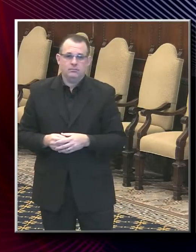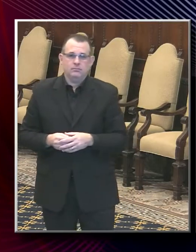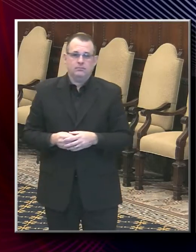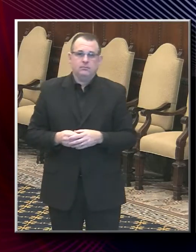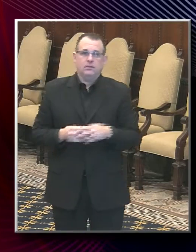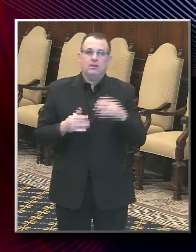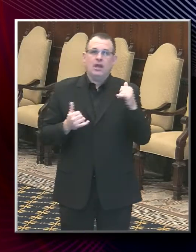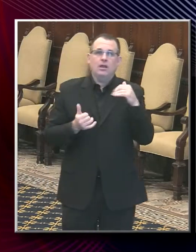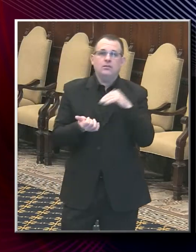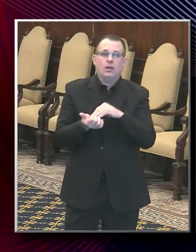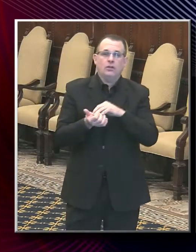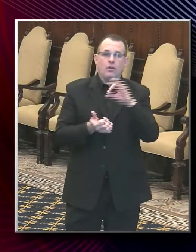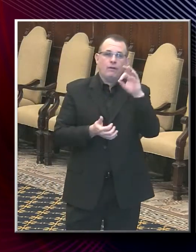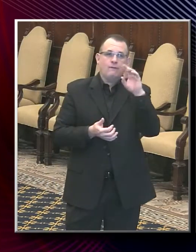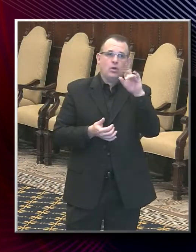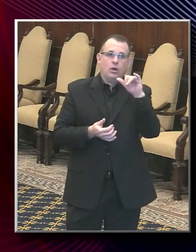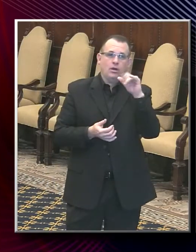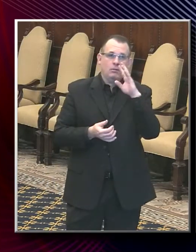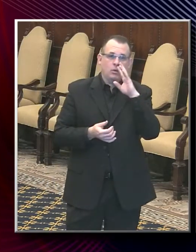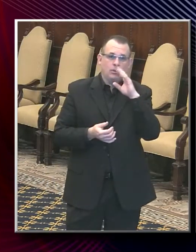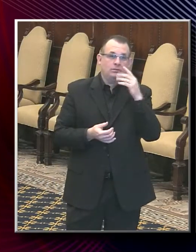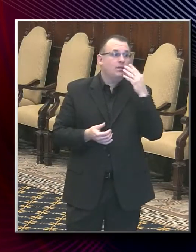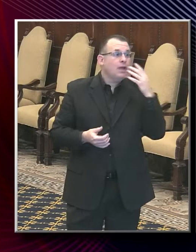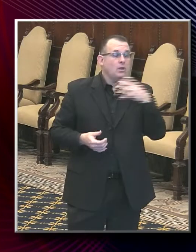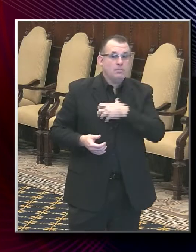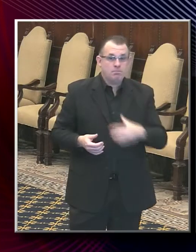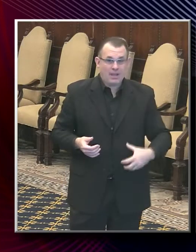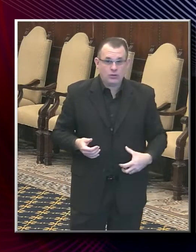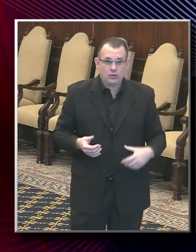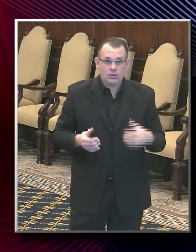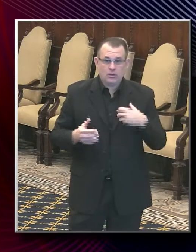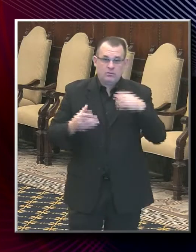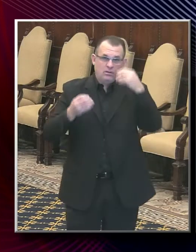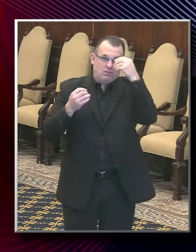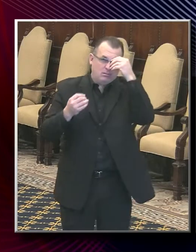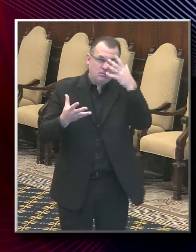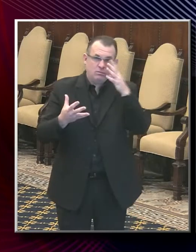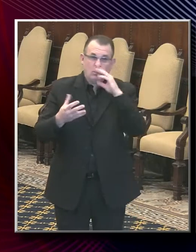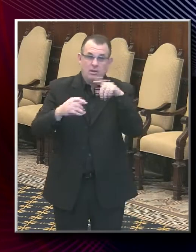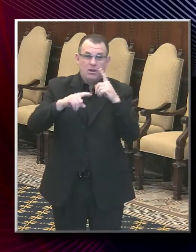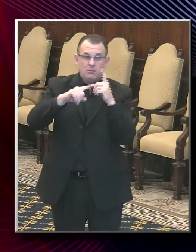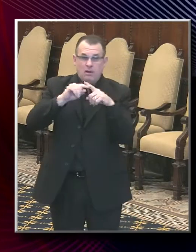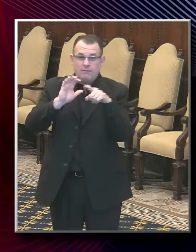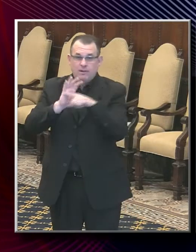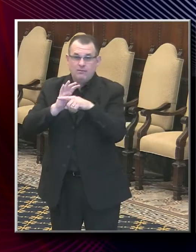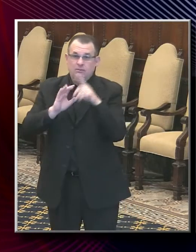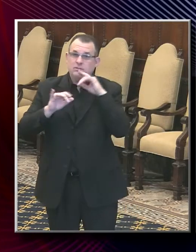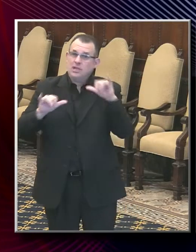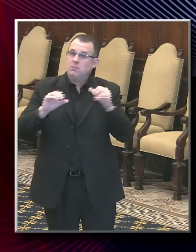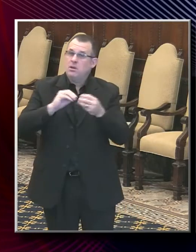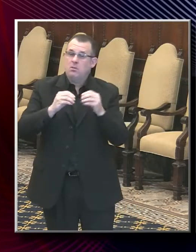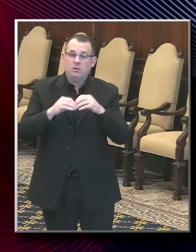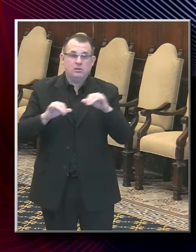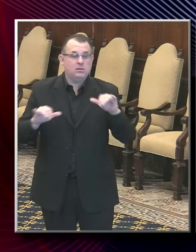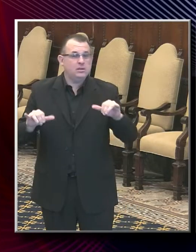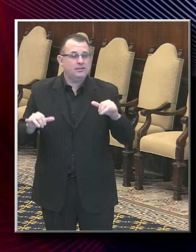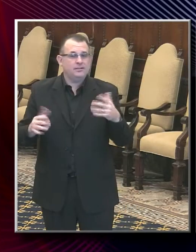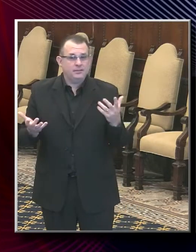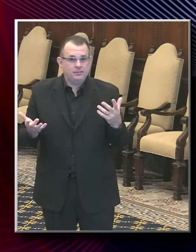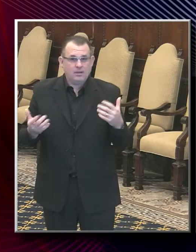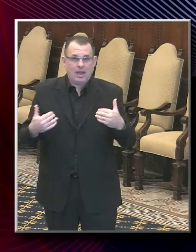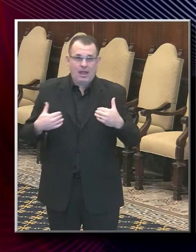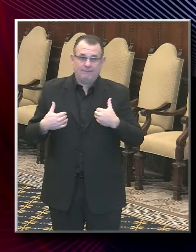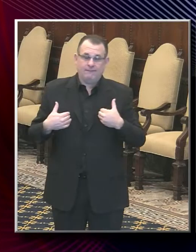Thank you very much, Mayor. The news on the epidemic today is mixed. We're seeing a consistent number of cases identified, but we're